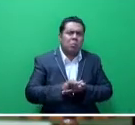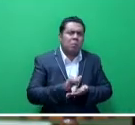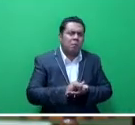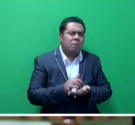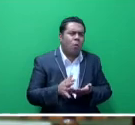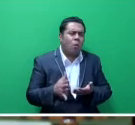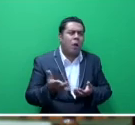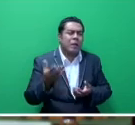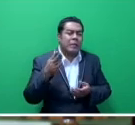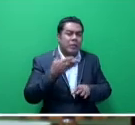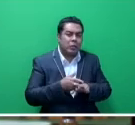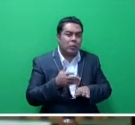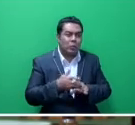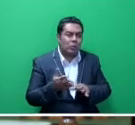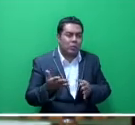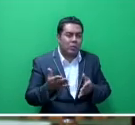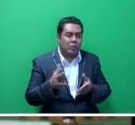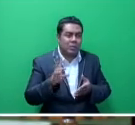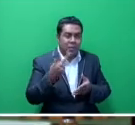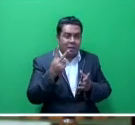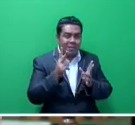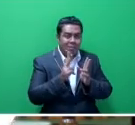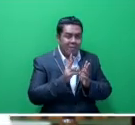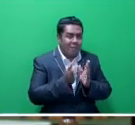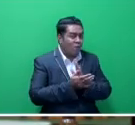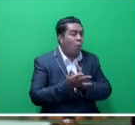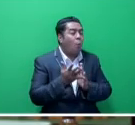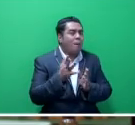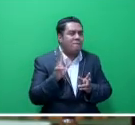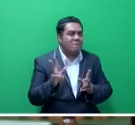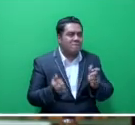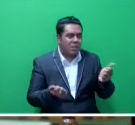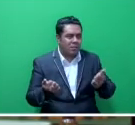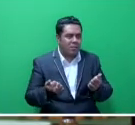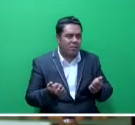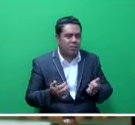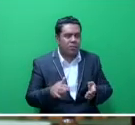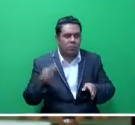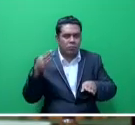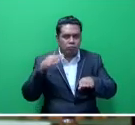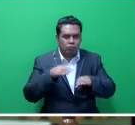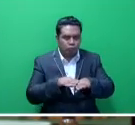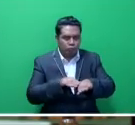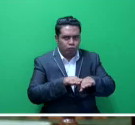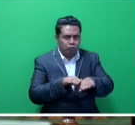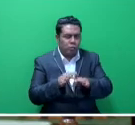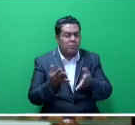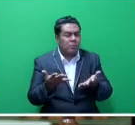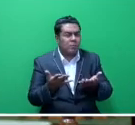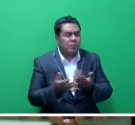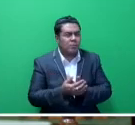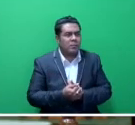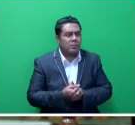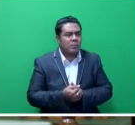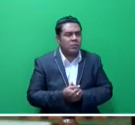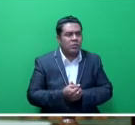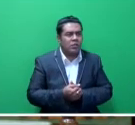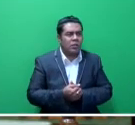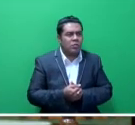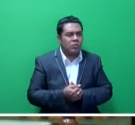imported vehicles. We'll also roll out tire refund scheme for existing on-road tires and for legacy tires in dump